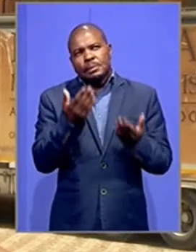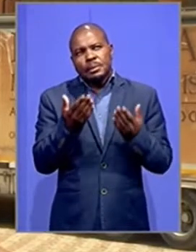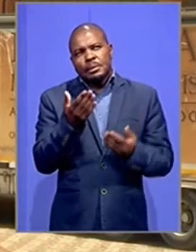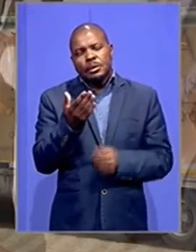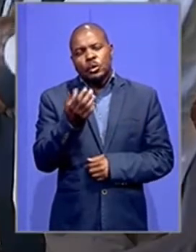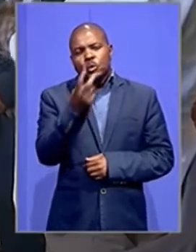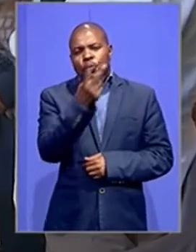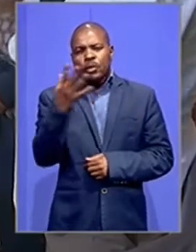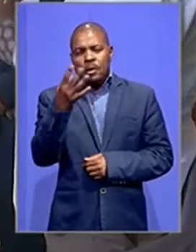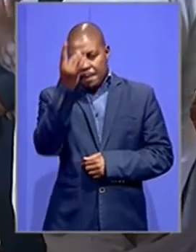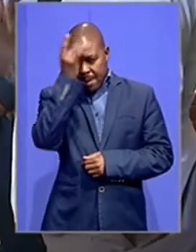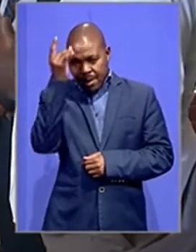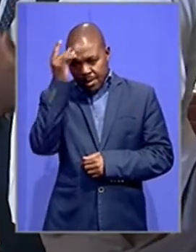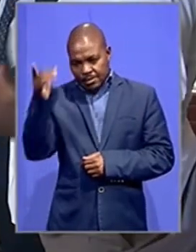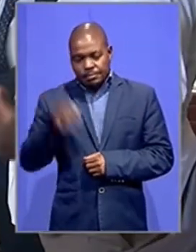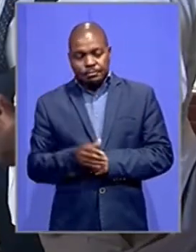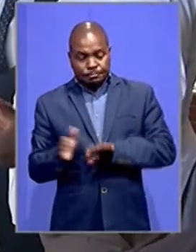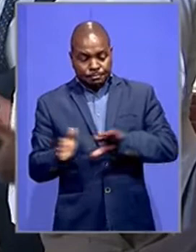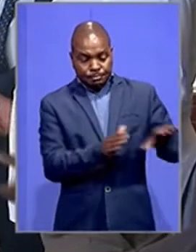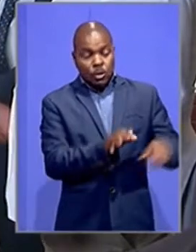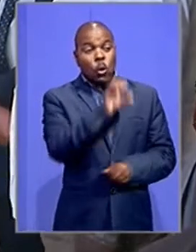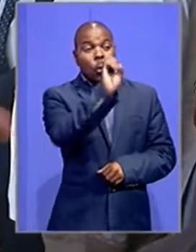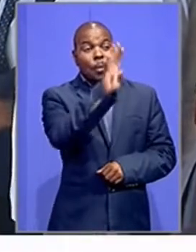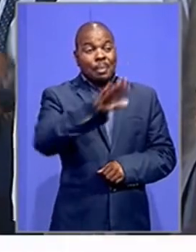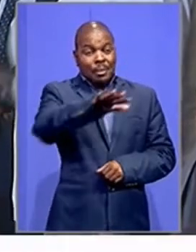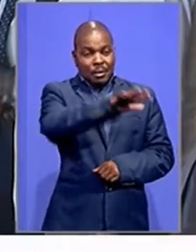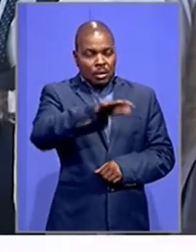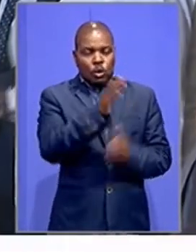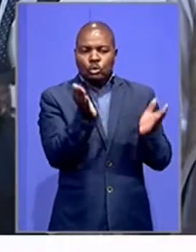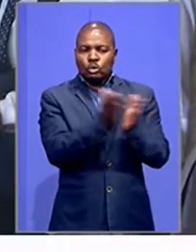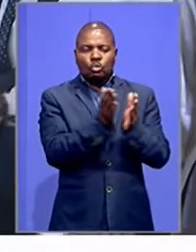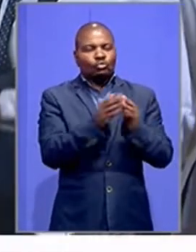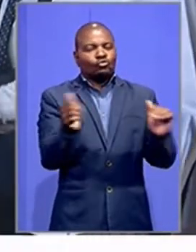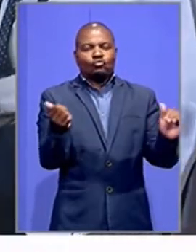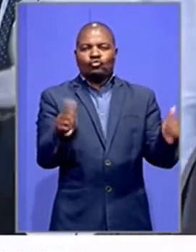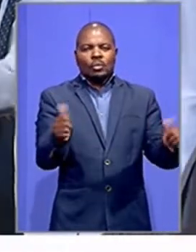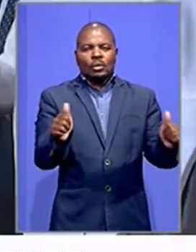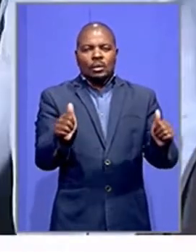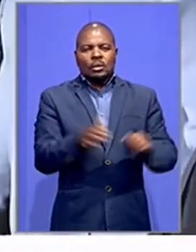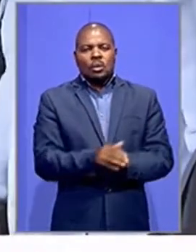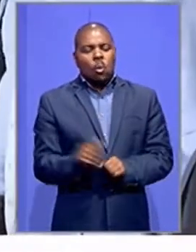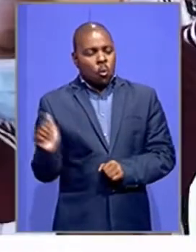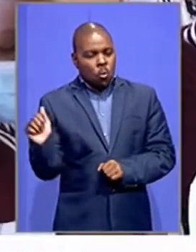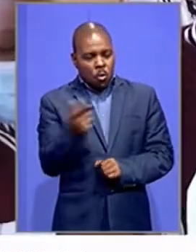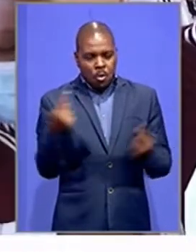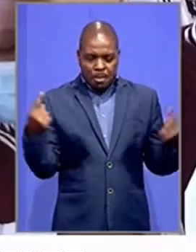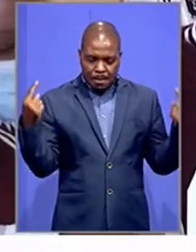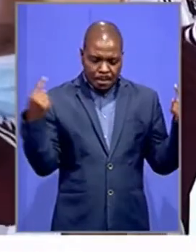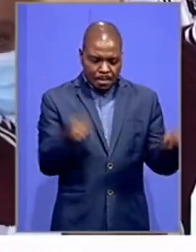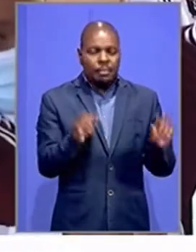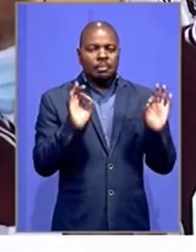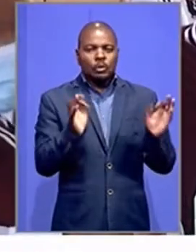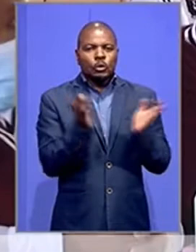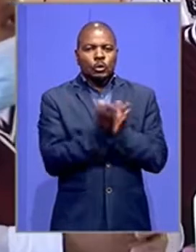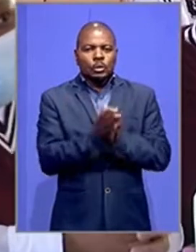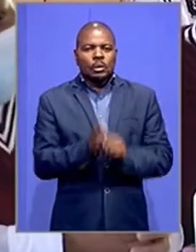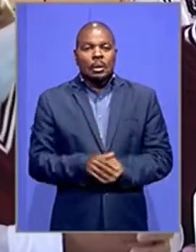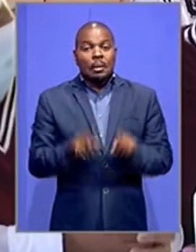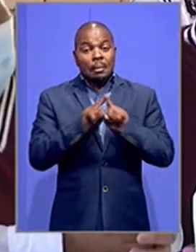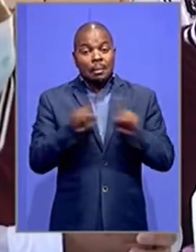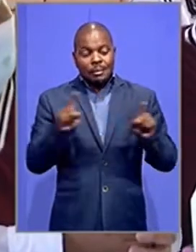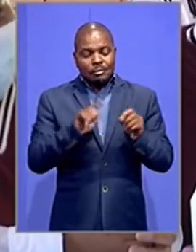25 March. Kwa Bloemfontein go lebega dikolo di siametse go amogela barutwana ba mephato yotlhe. Le fa go le jalo melawana